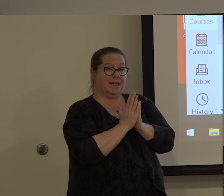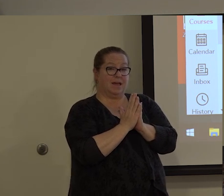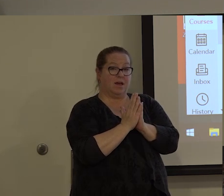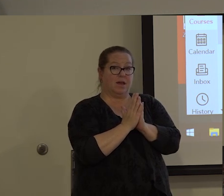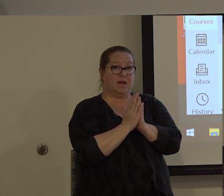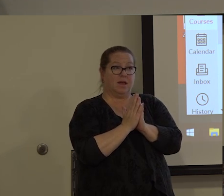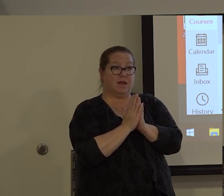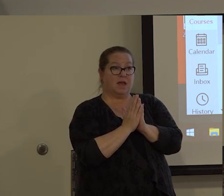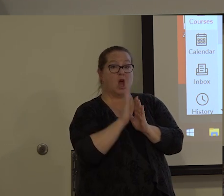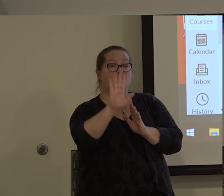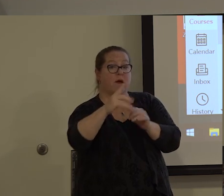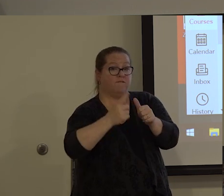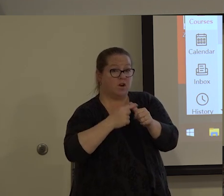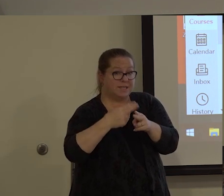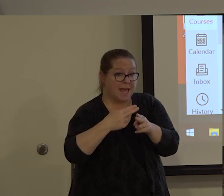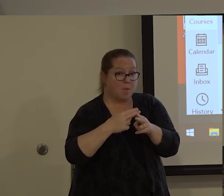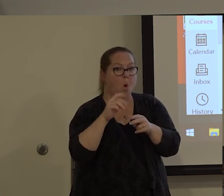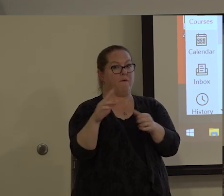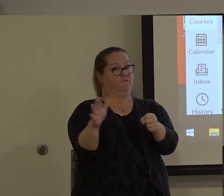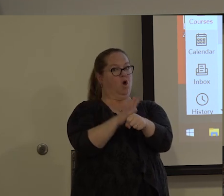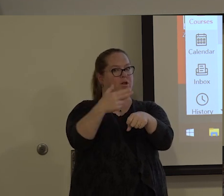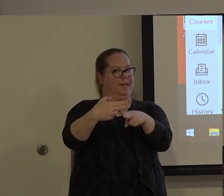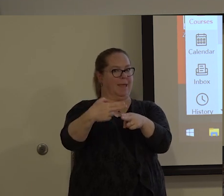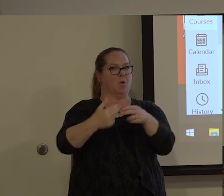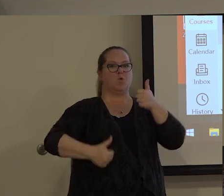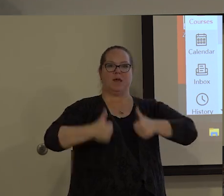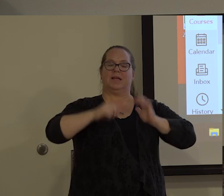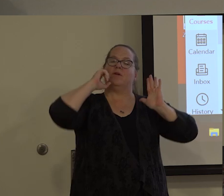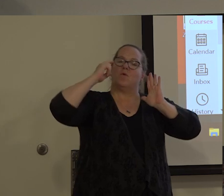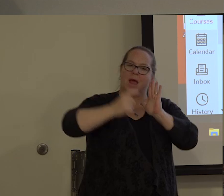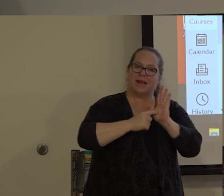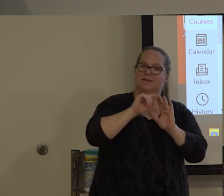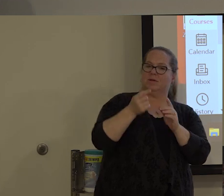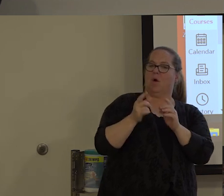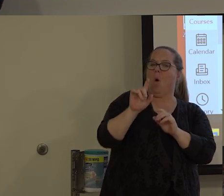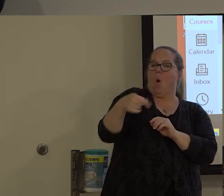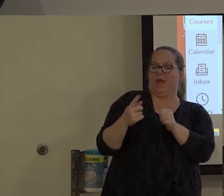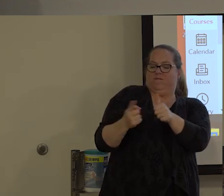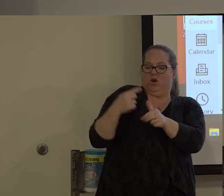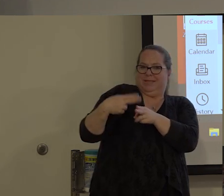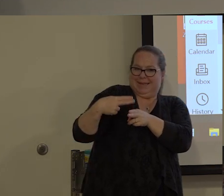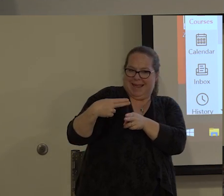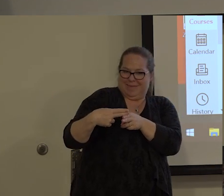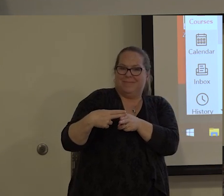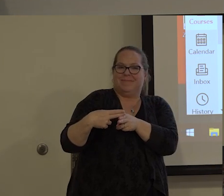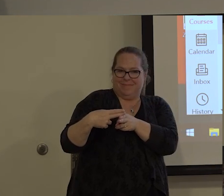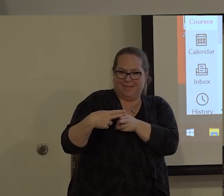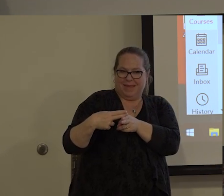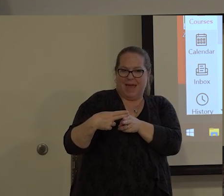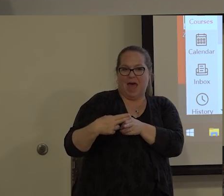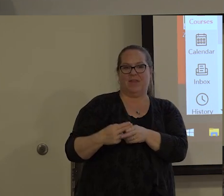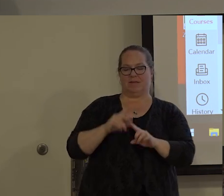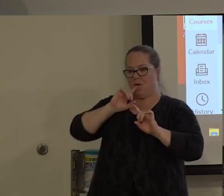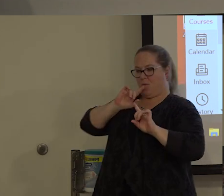for just your first name or your full name. So they have to have recognized that was only asking for their first name and then give